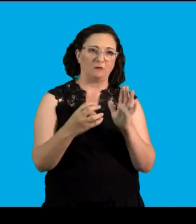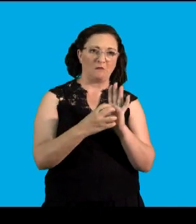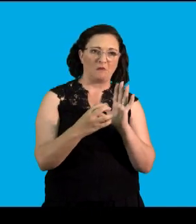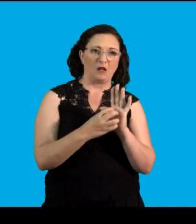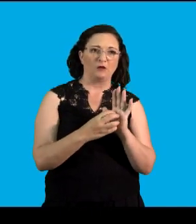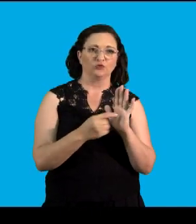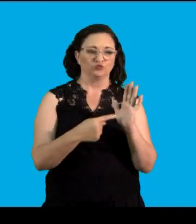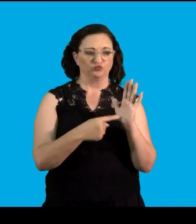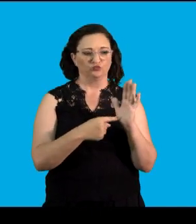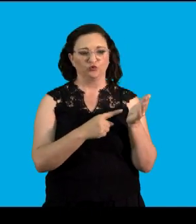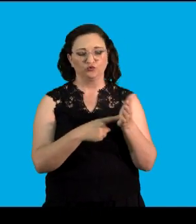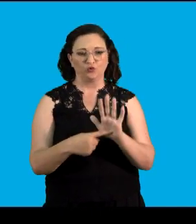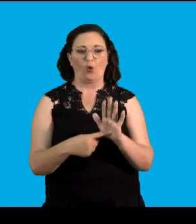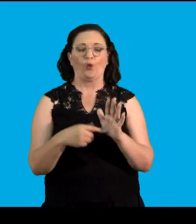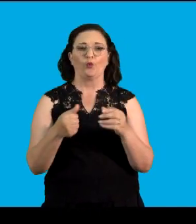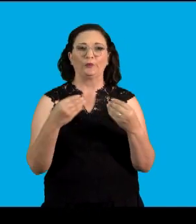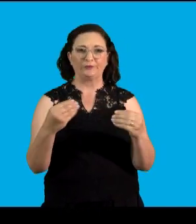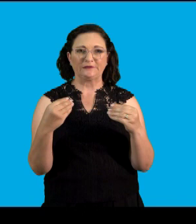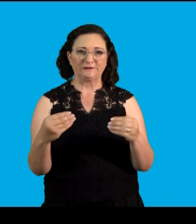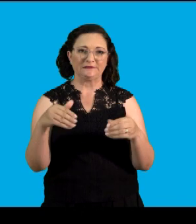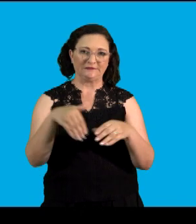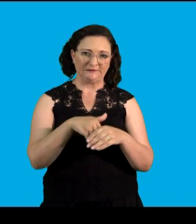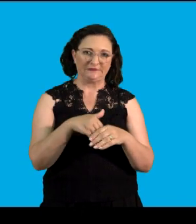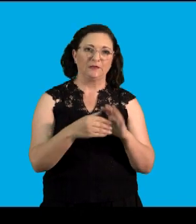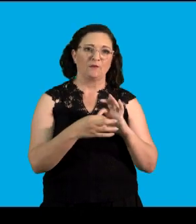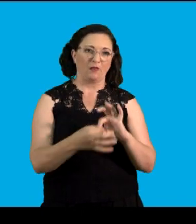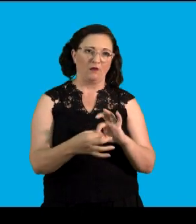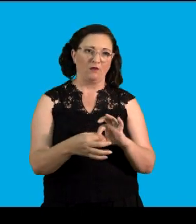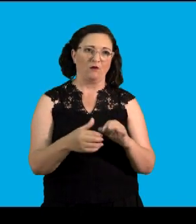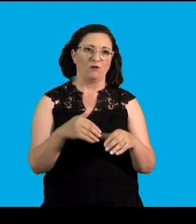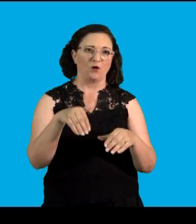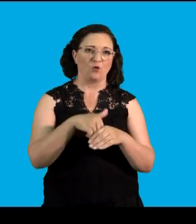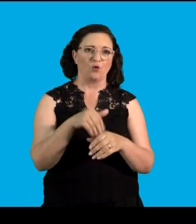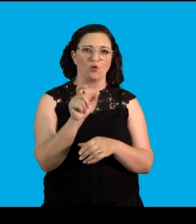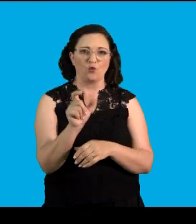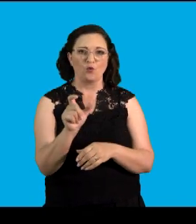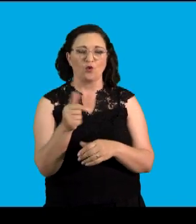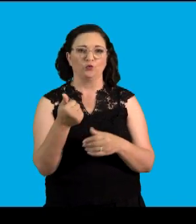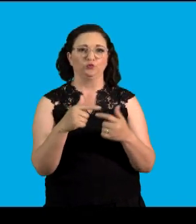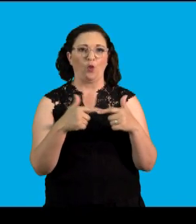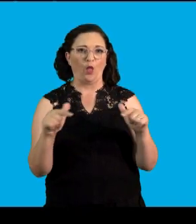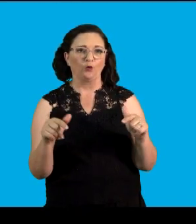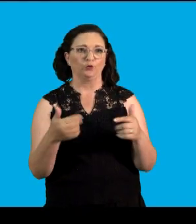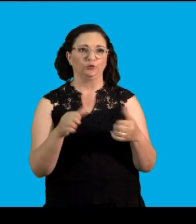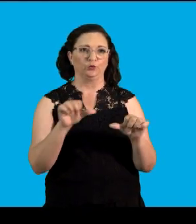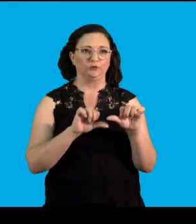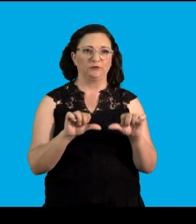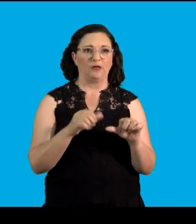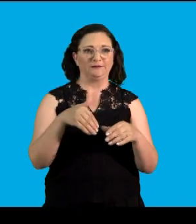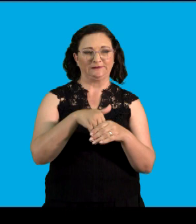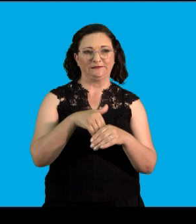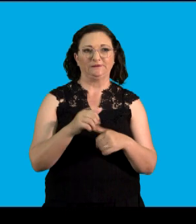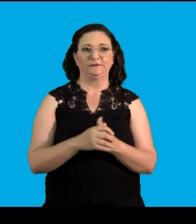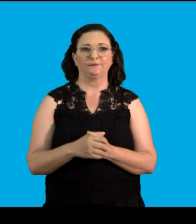business enterprise and which belongs to the business enterprise. It includes words or slogans or signs.